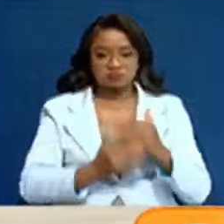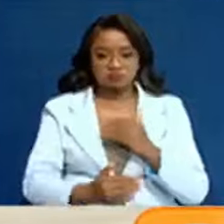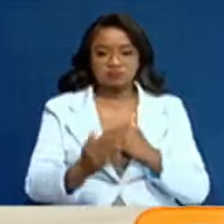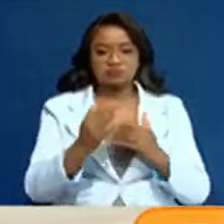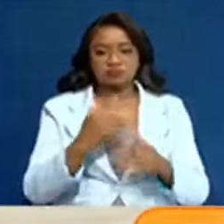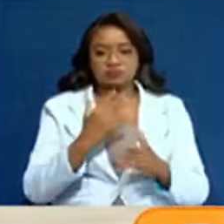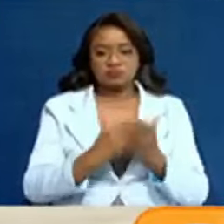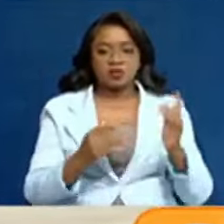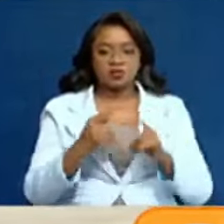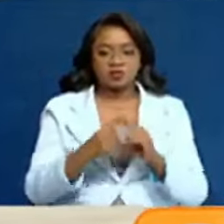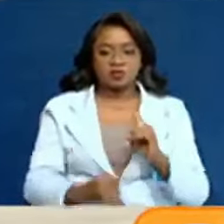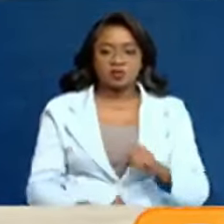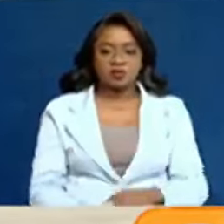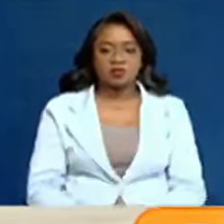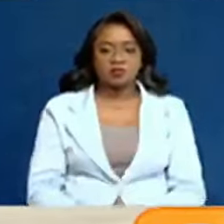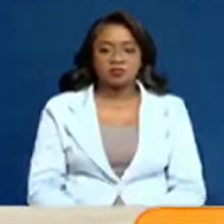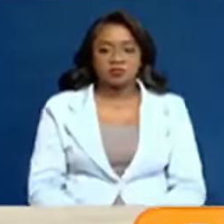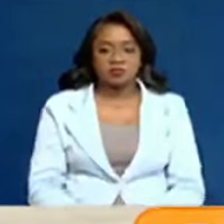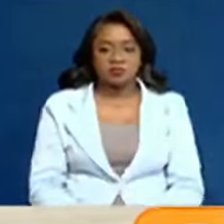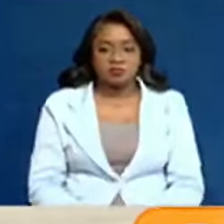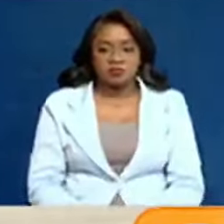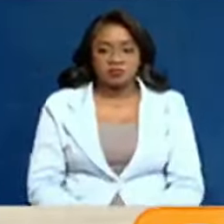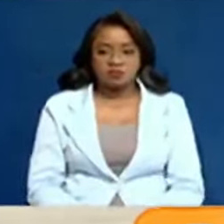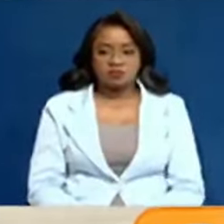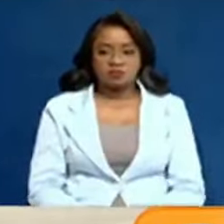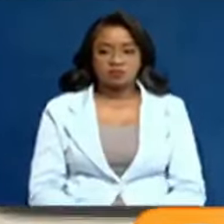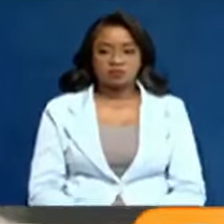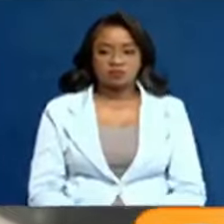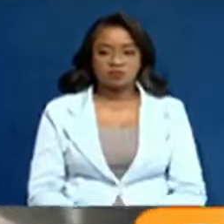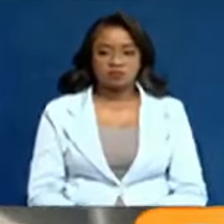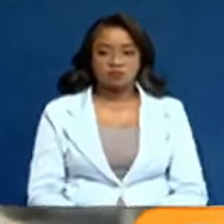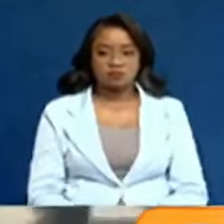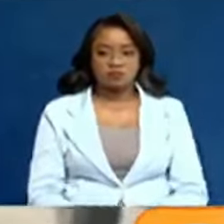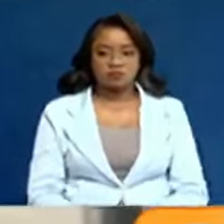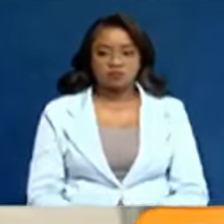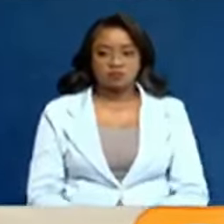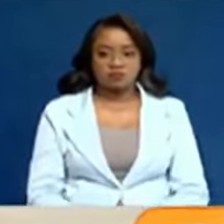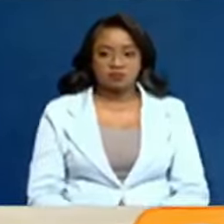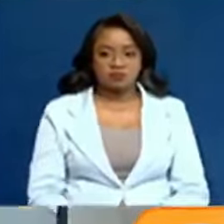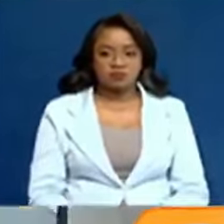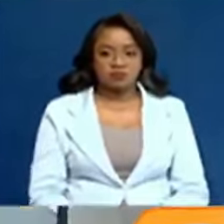year. Dennis Otieno, Citizen TV, Nairobi.